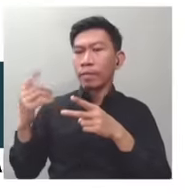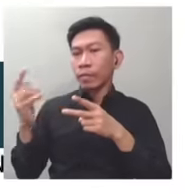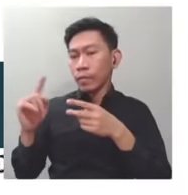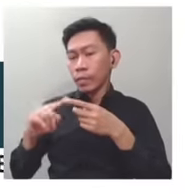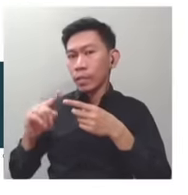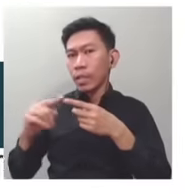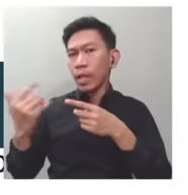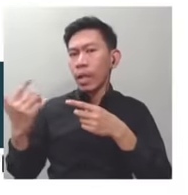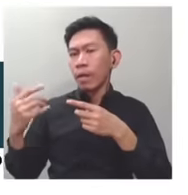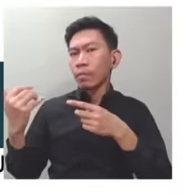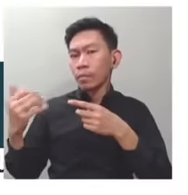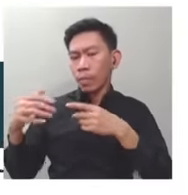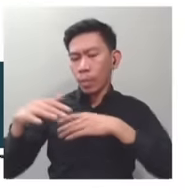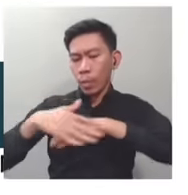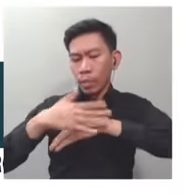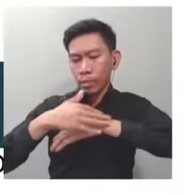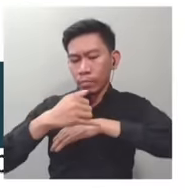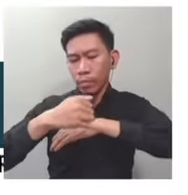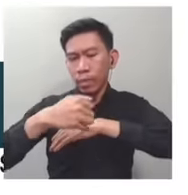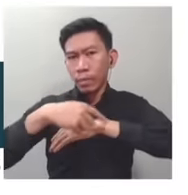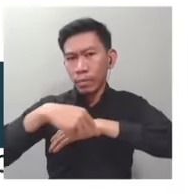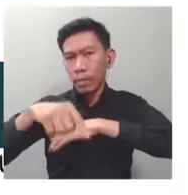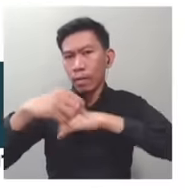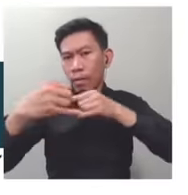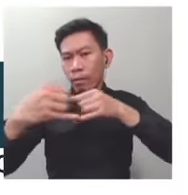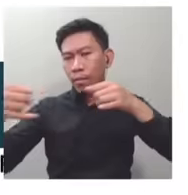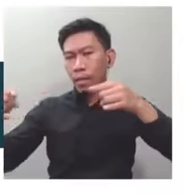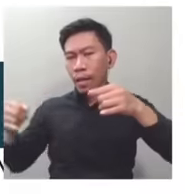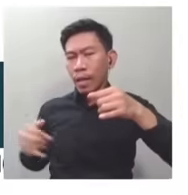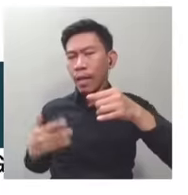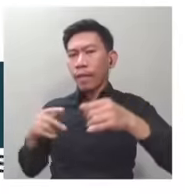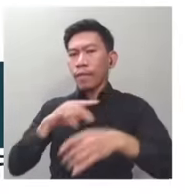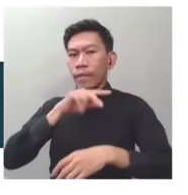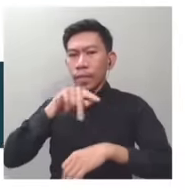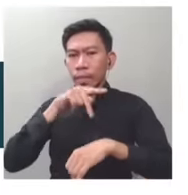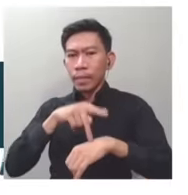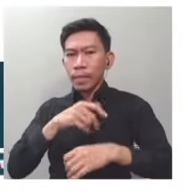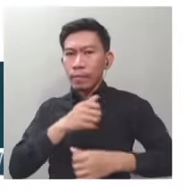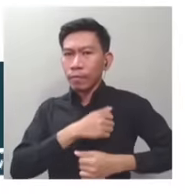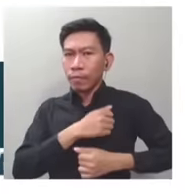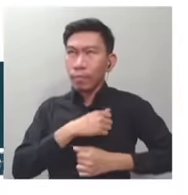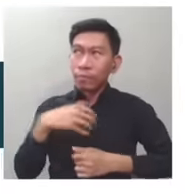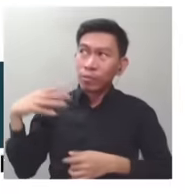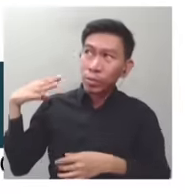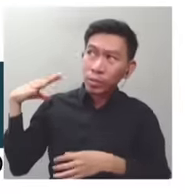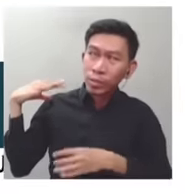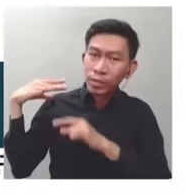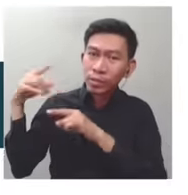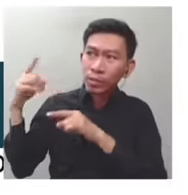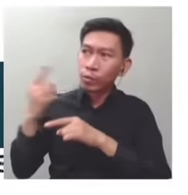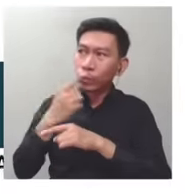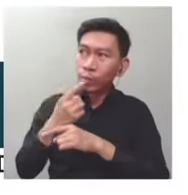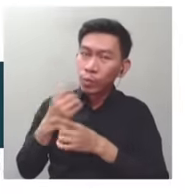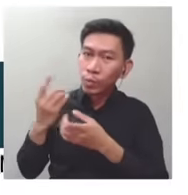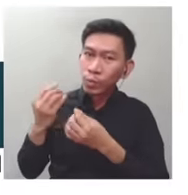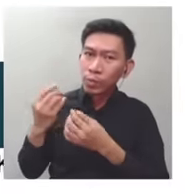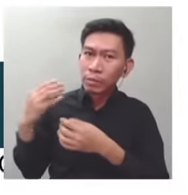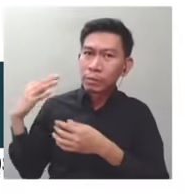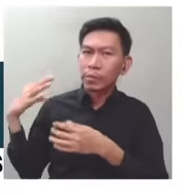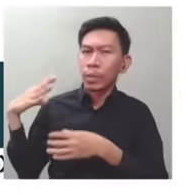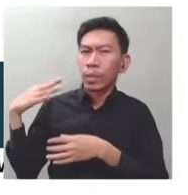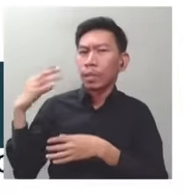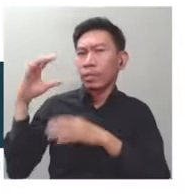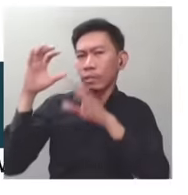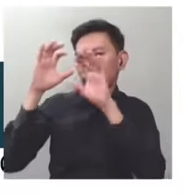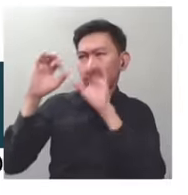first. The Philippine Coast Guard are waiting for instructions from their commander-in-chief what to do with this. Do you see this